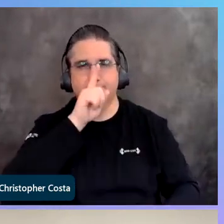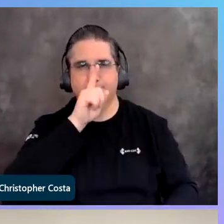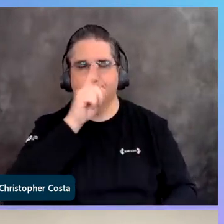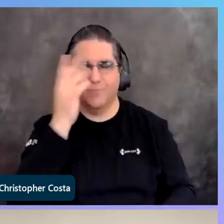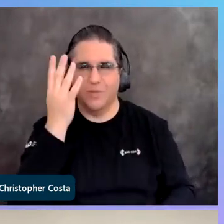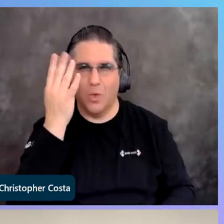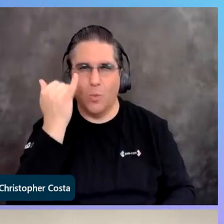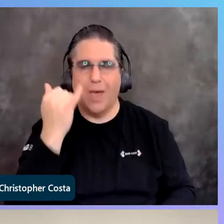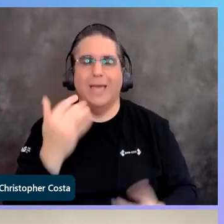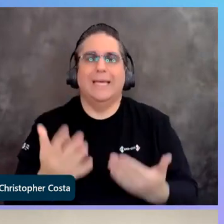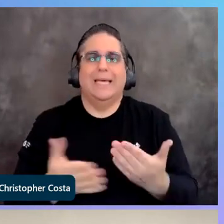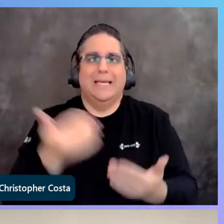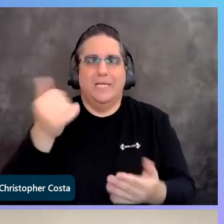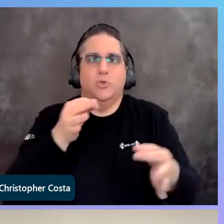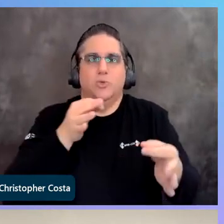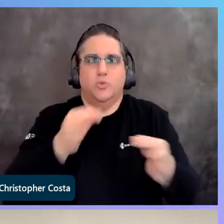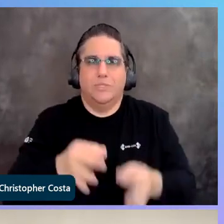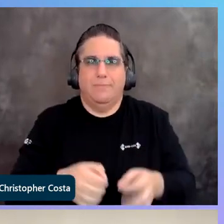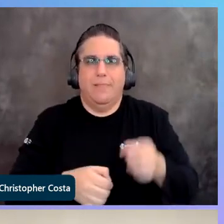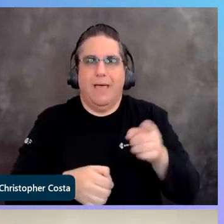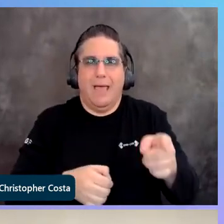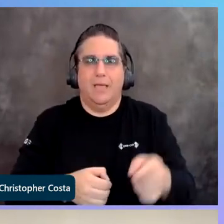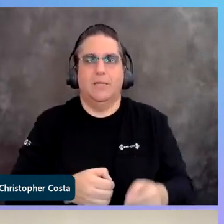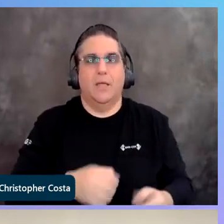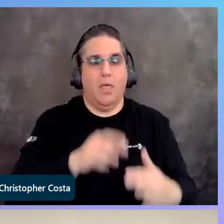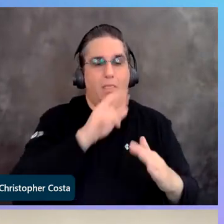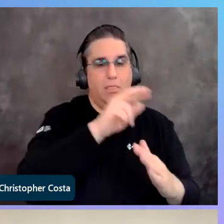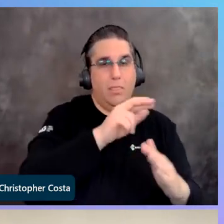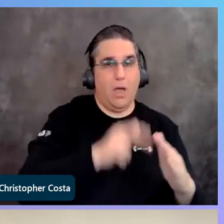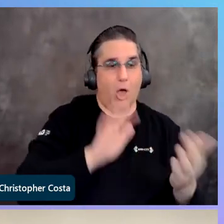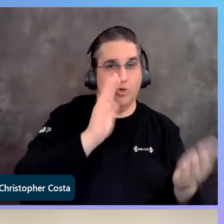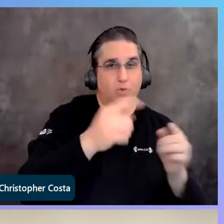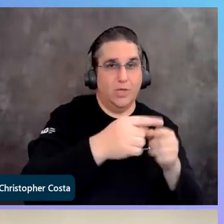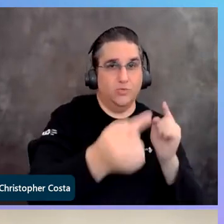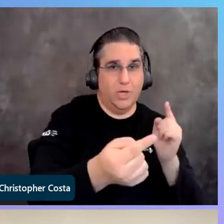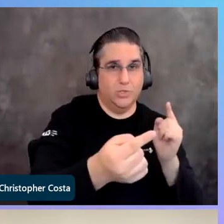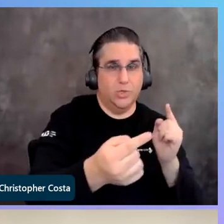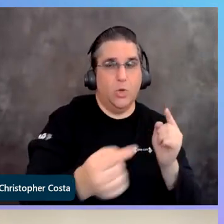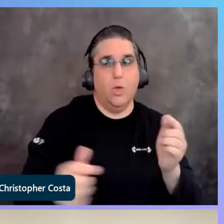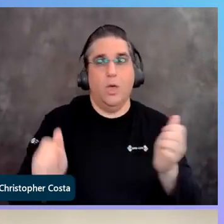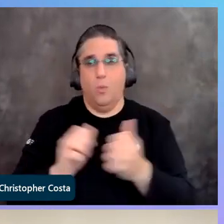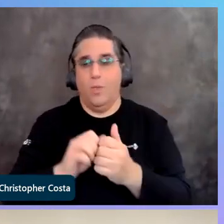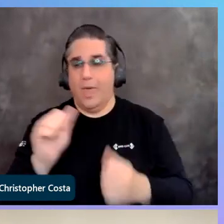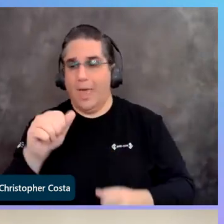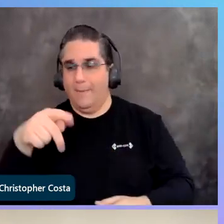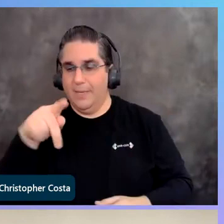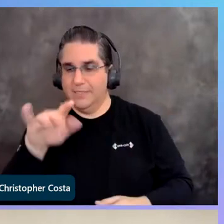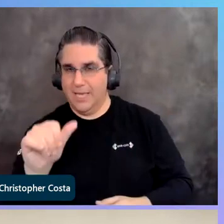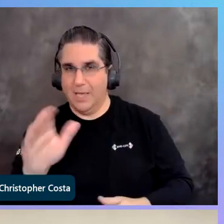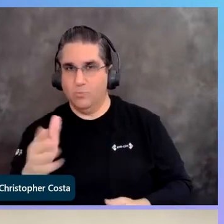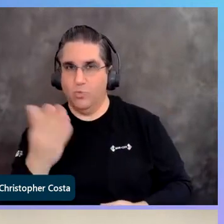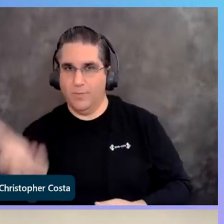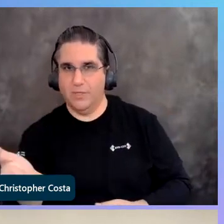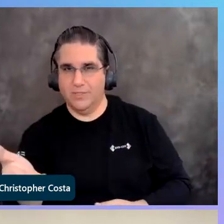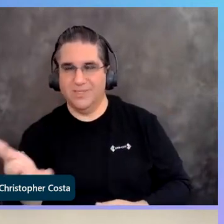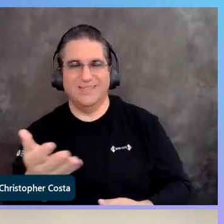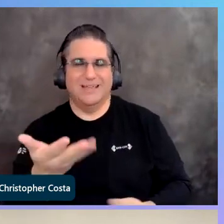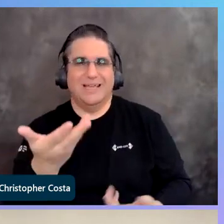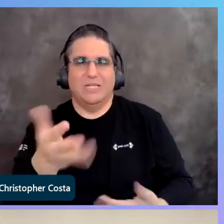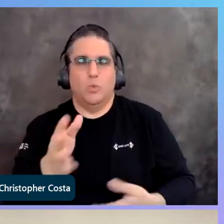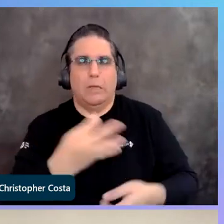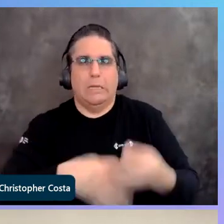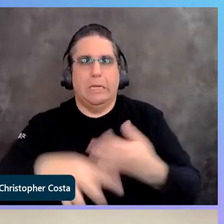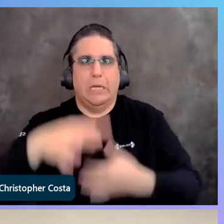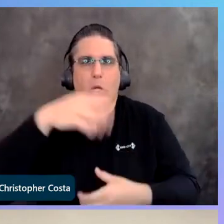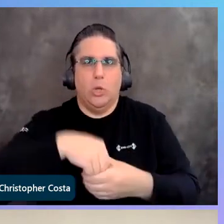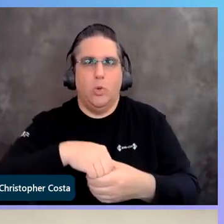explain the translation between contrast ratios and what the APCA is proposing instead of trying to answer what is